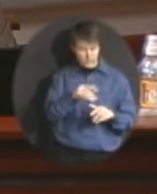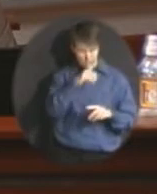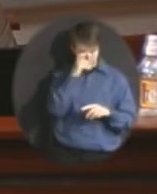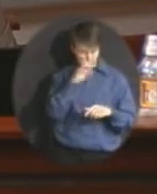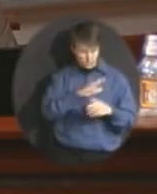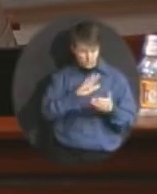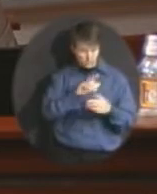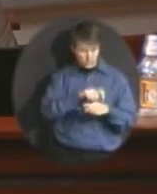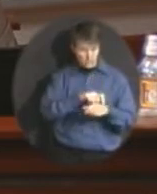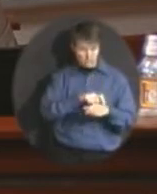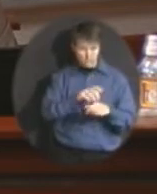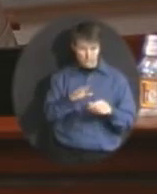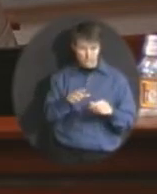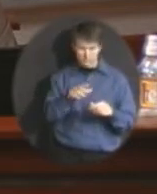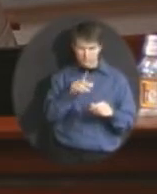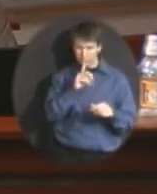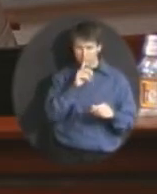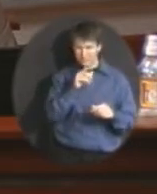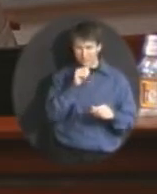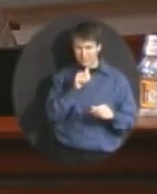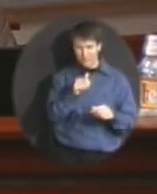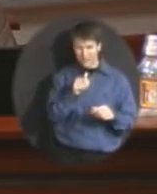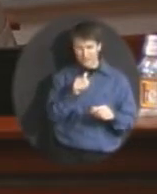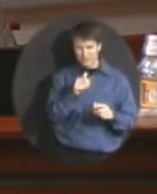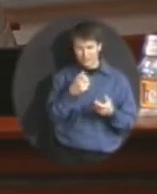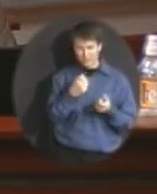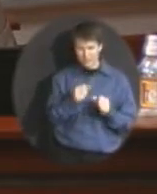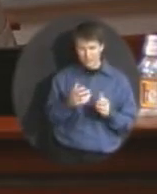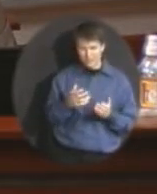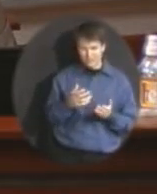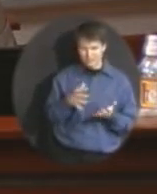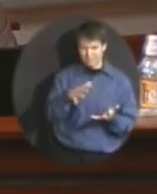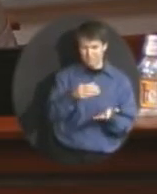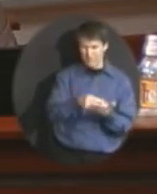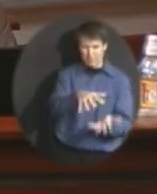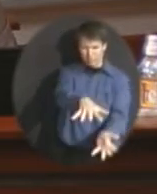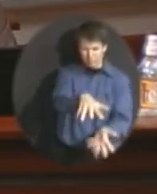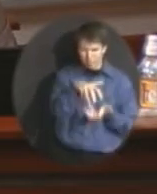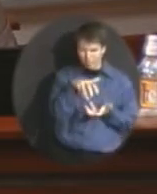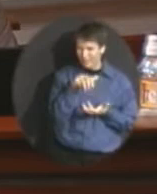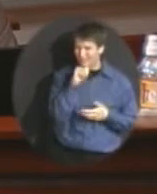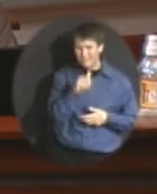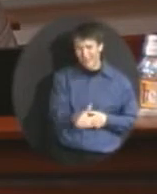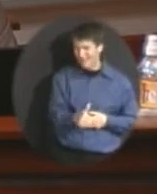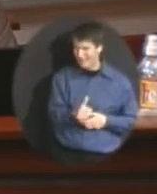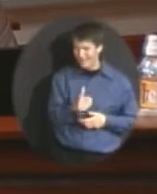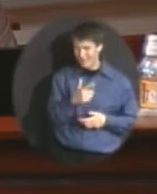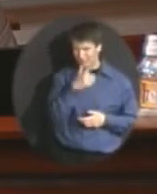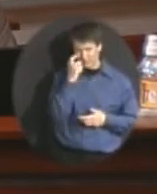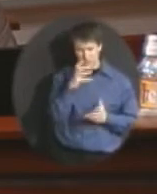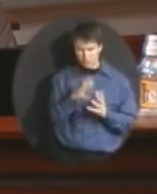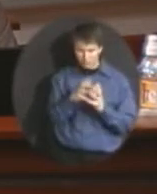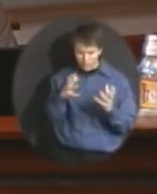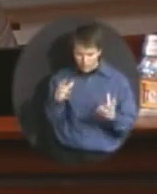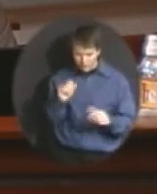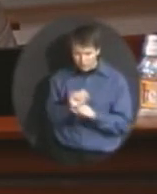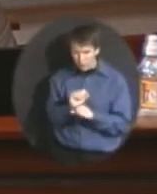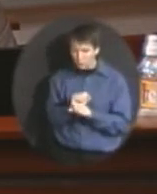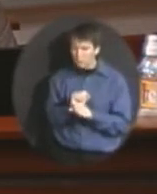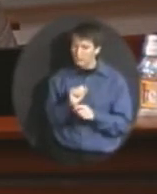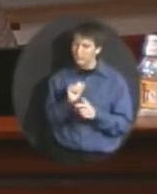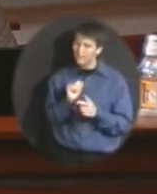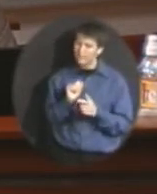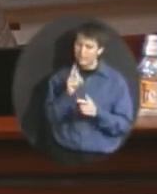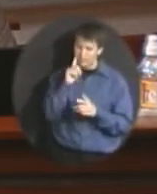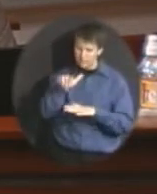or extra hours, they're not in it for the additional dollars. By the time they get done with everything they do and buy the t-shirts and do all the